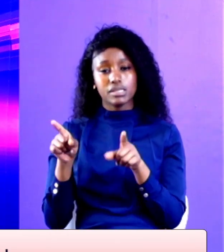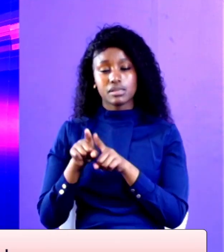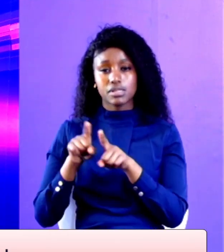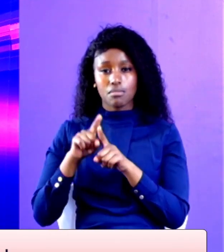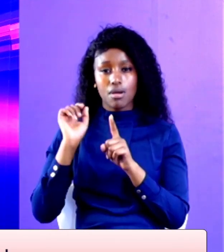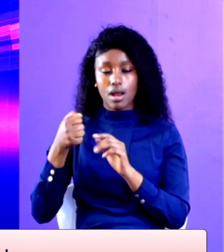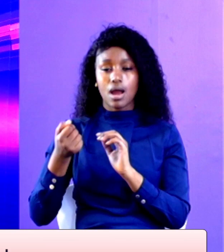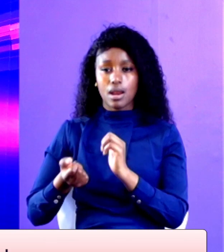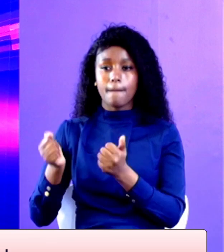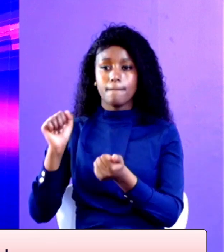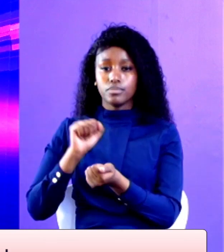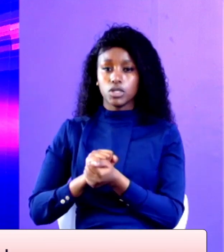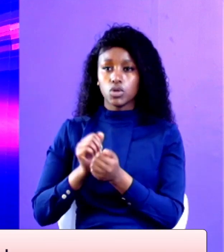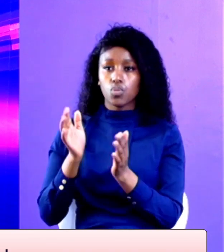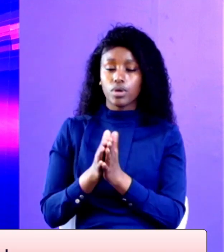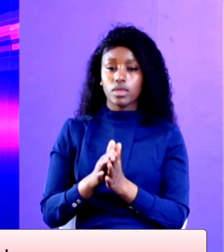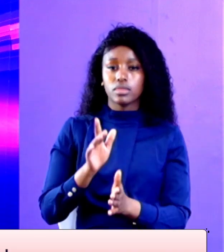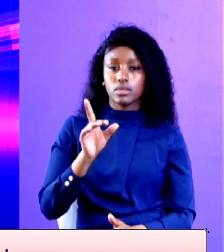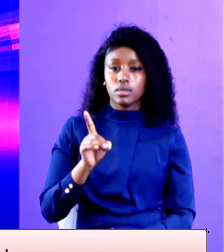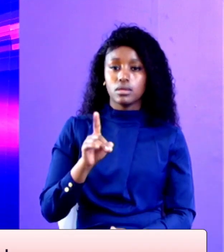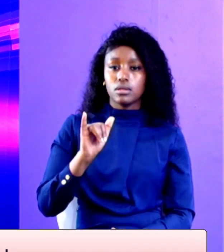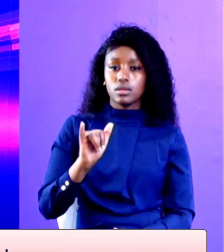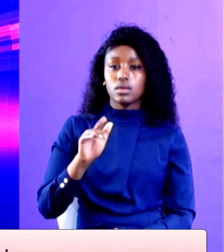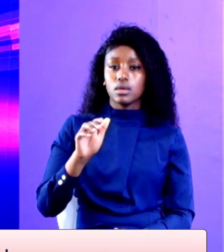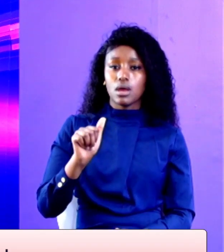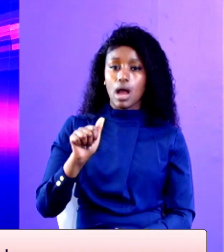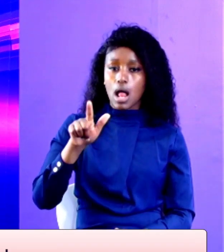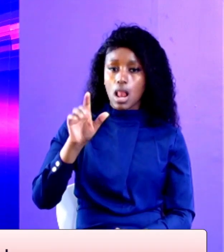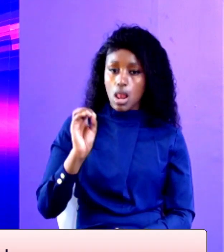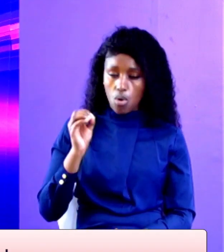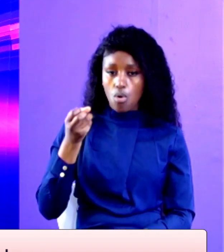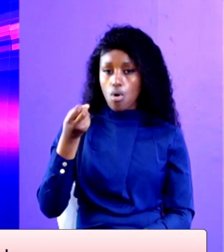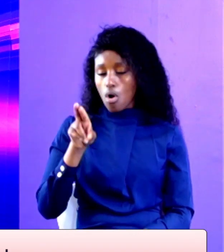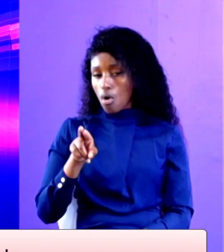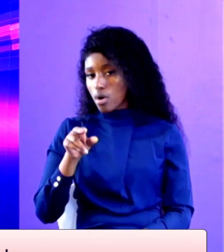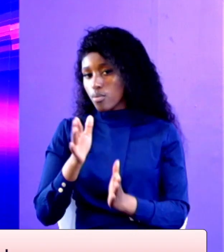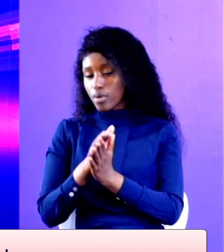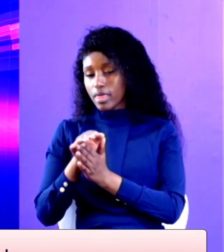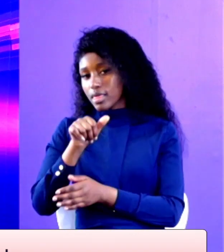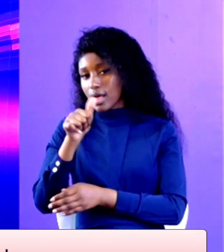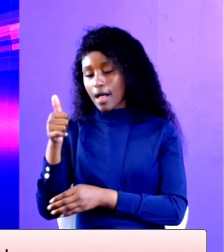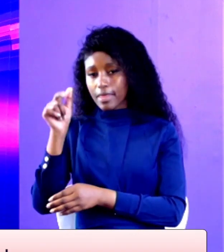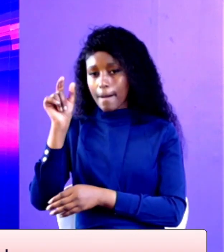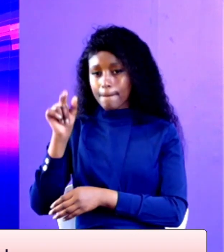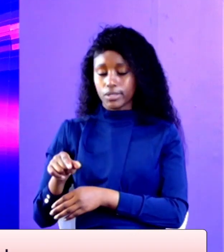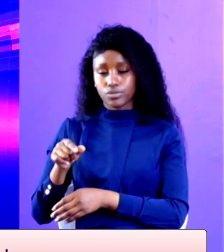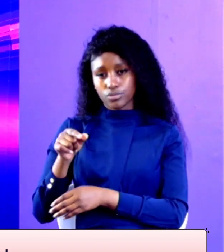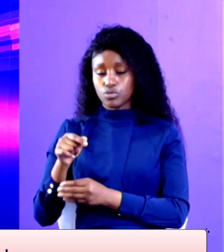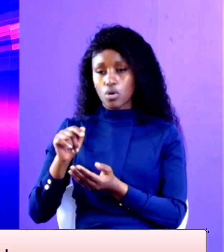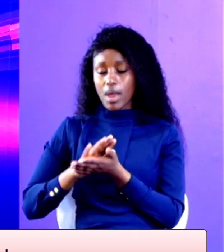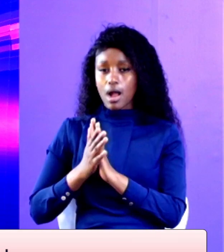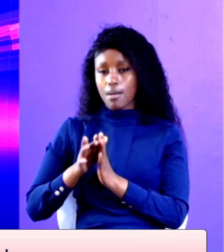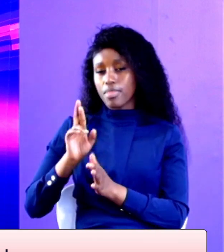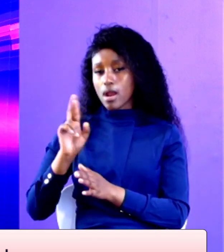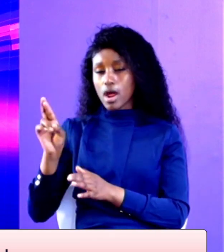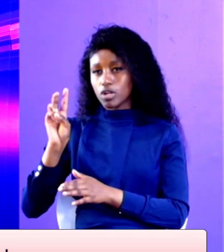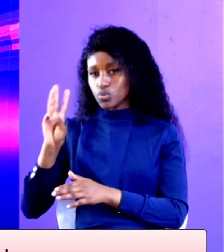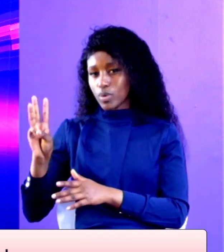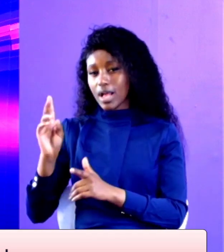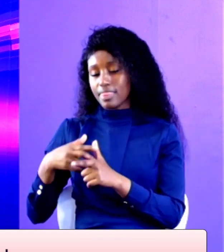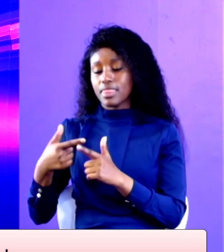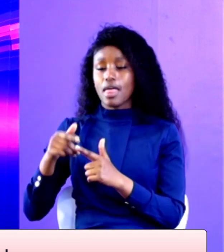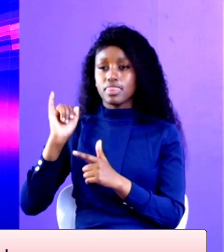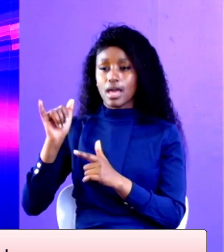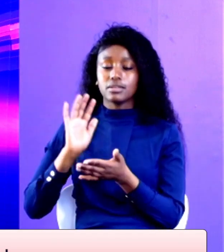alternate Diallo with Mbeumo in right wing, then that could